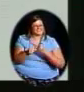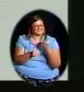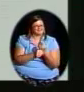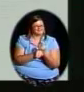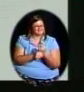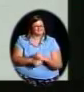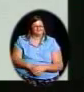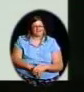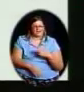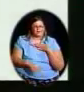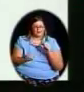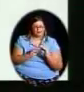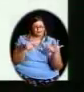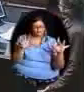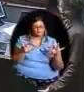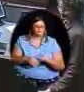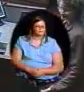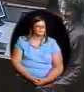was my overview.